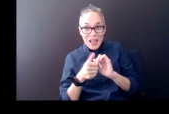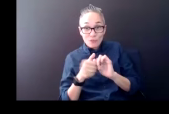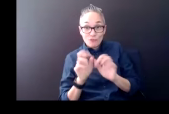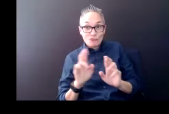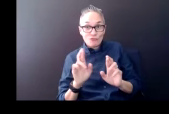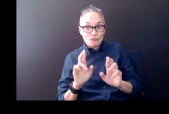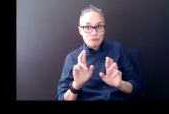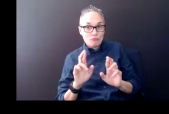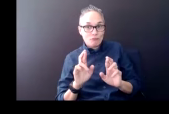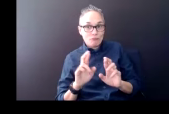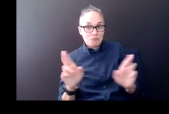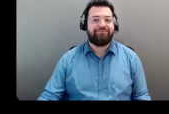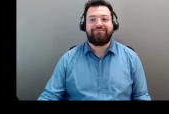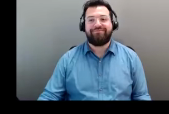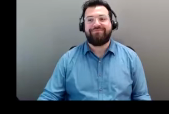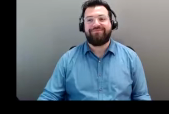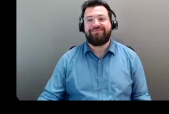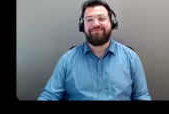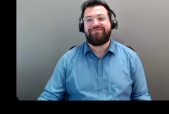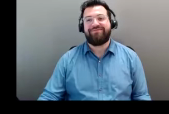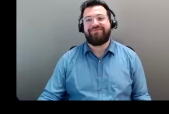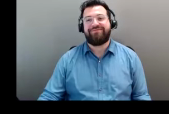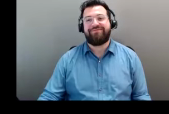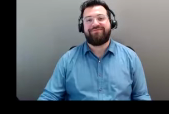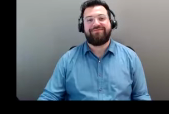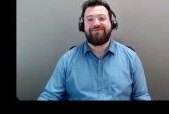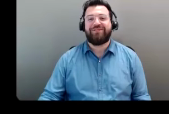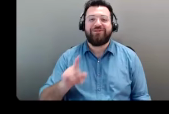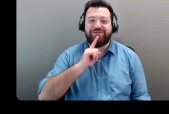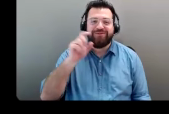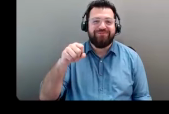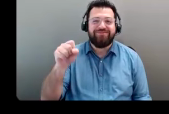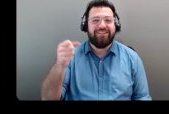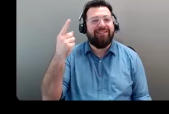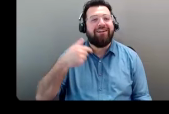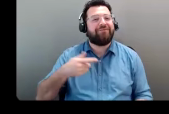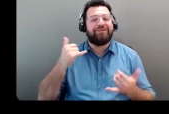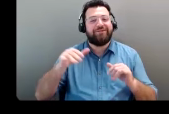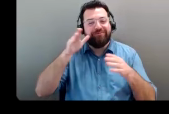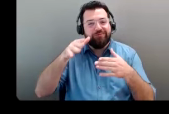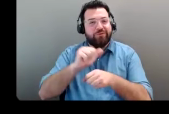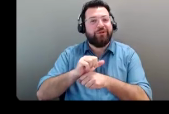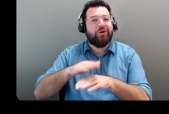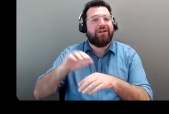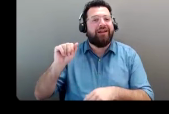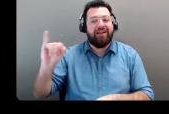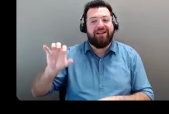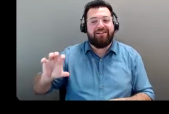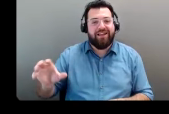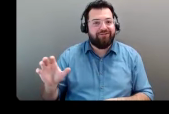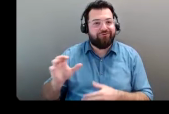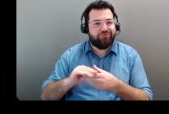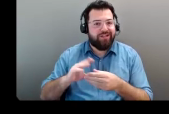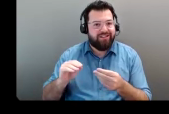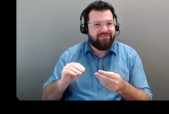you? Yeah, I mean, like I'm still working on the AI Canvas chat, like we mentioned before, and